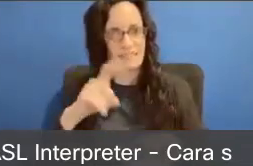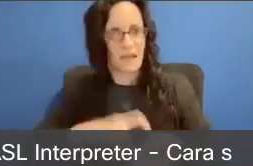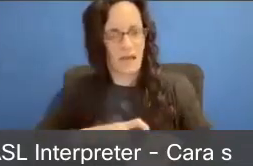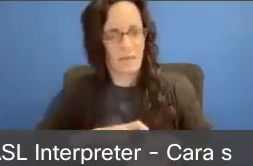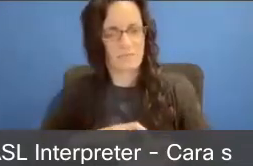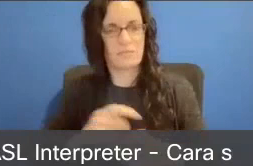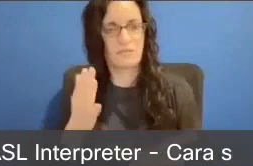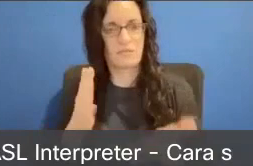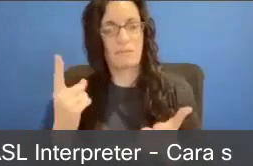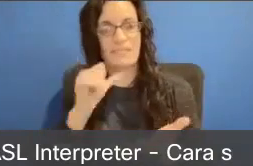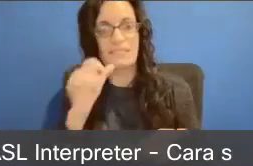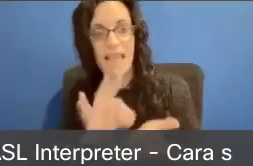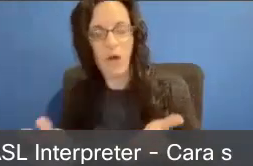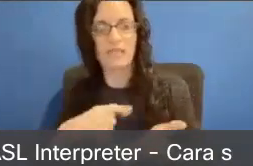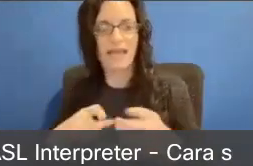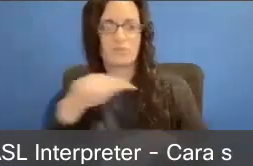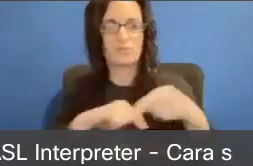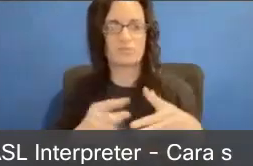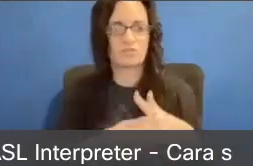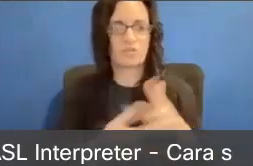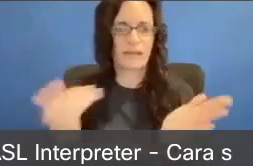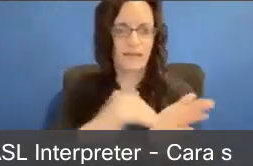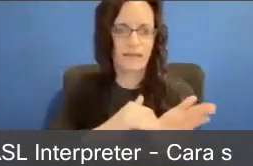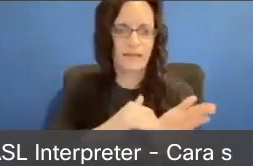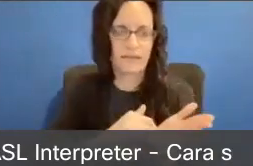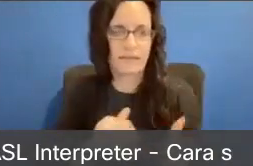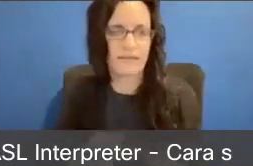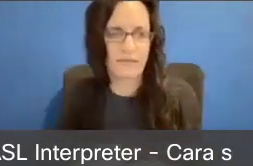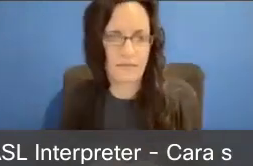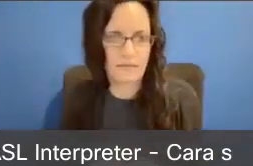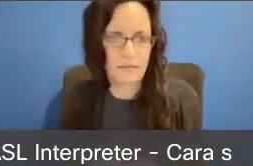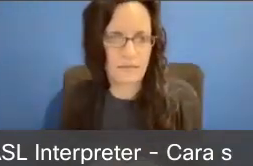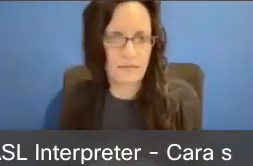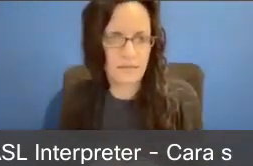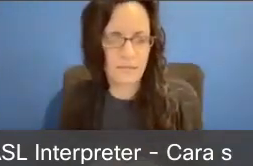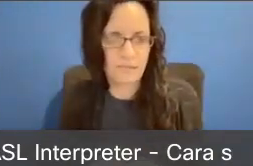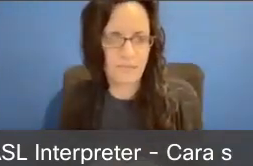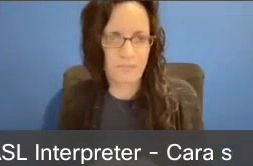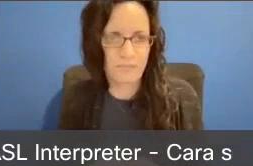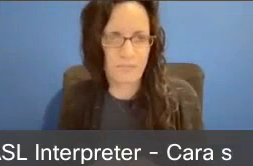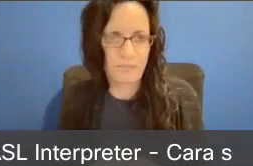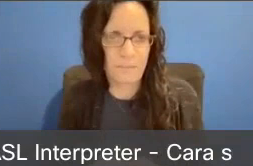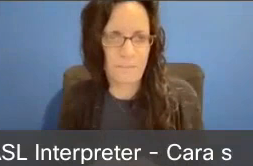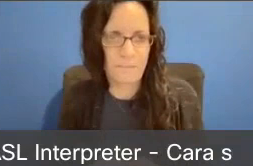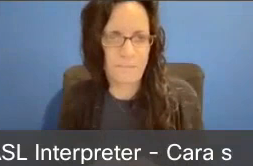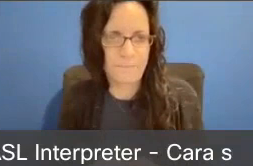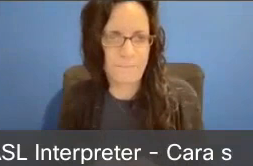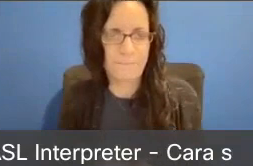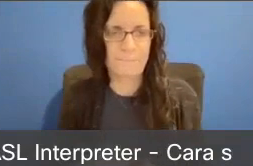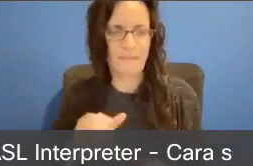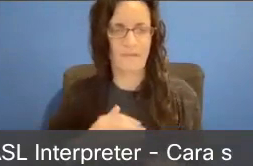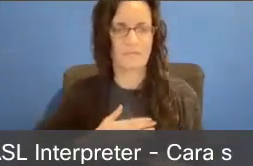over. It was bad, not very well thought out. But that